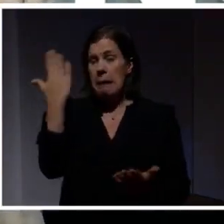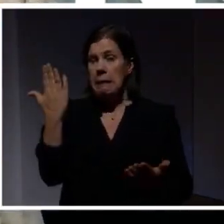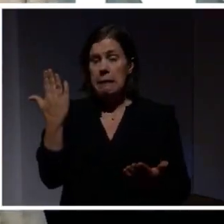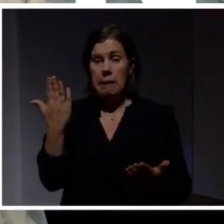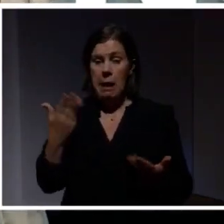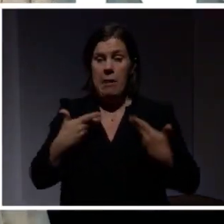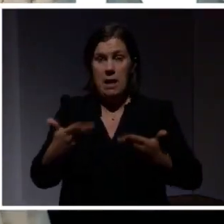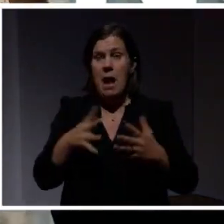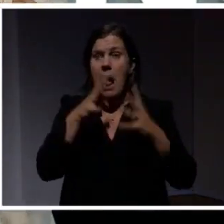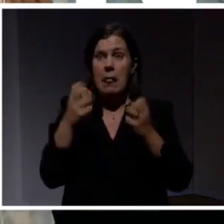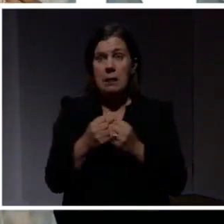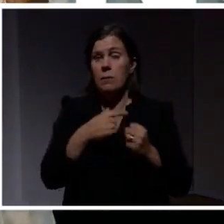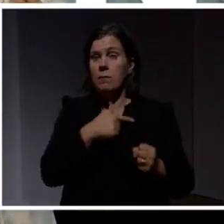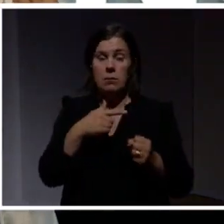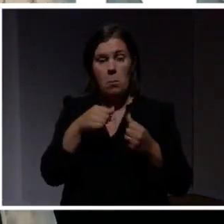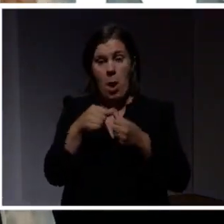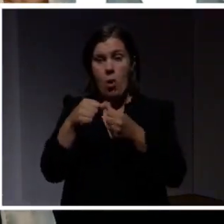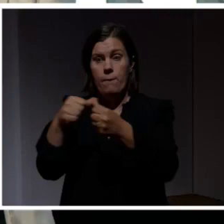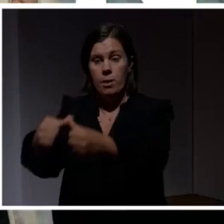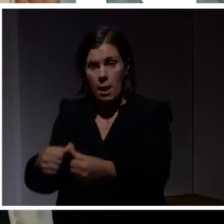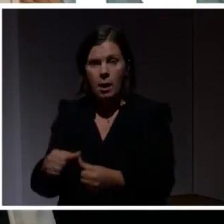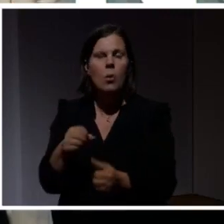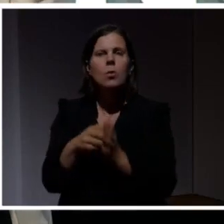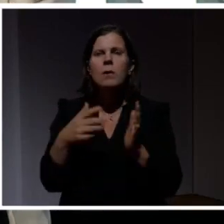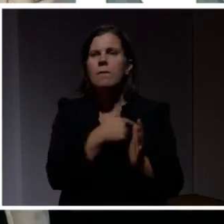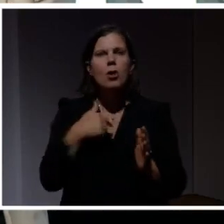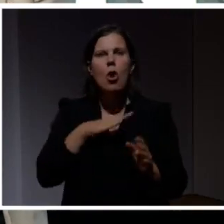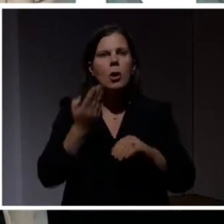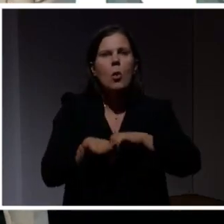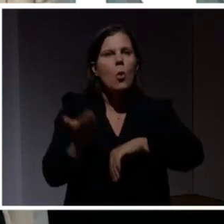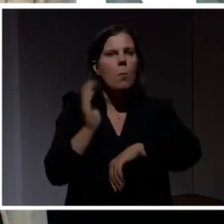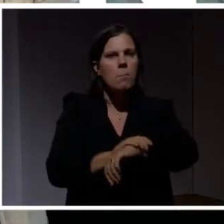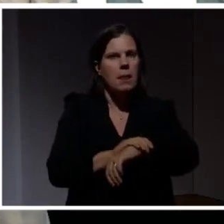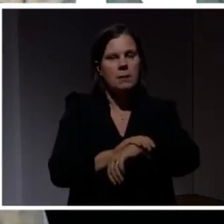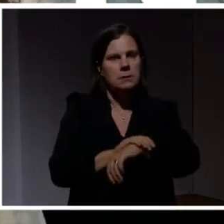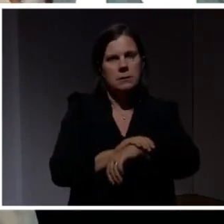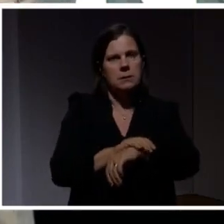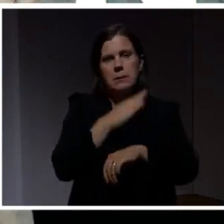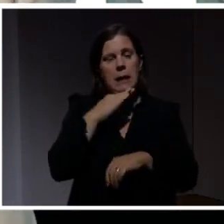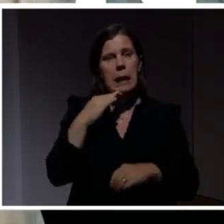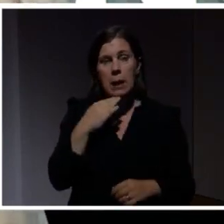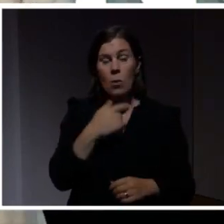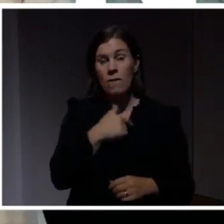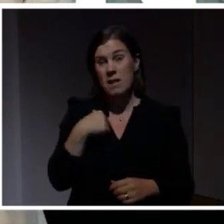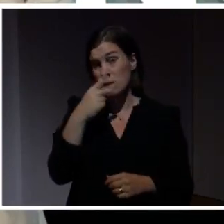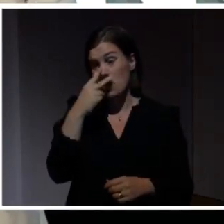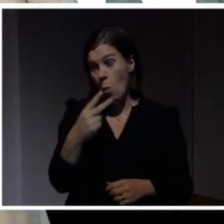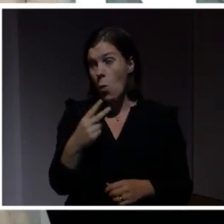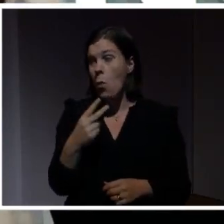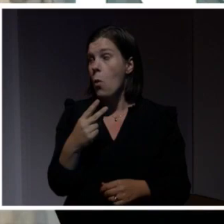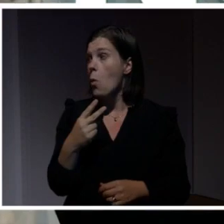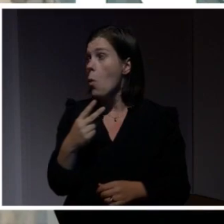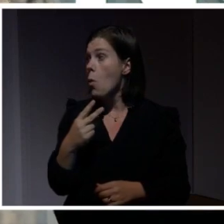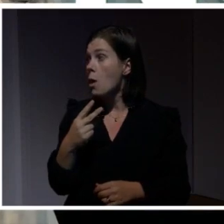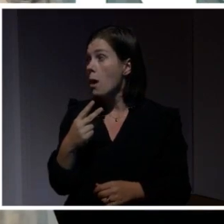and the reason for that is because we didn't have the computational power. And what we saw is we saw